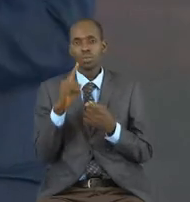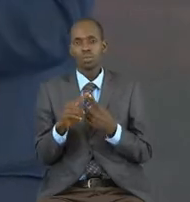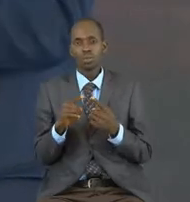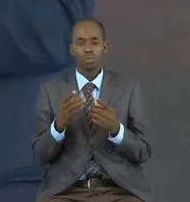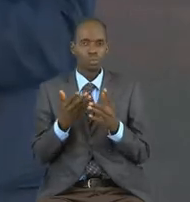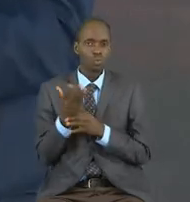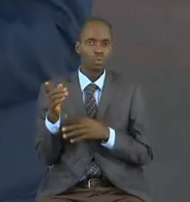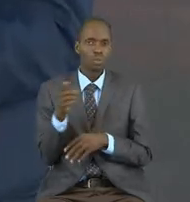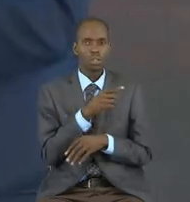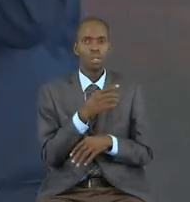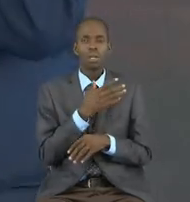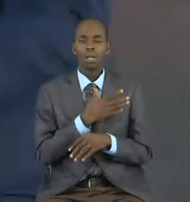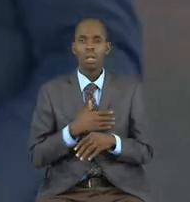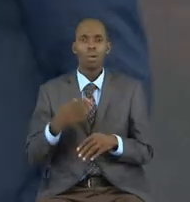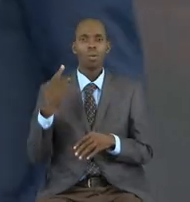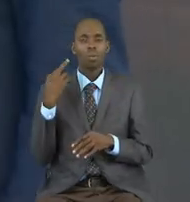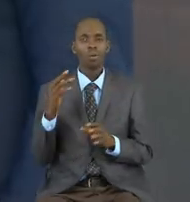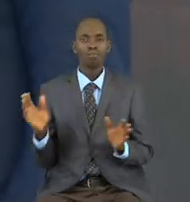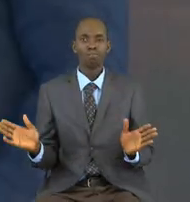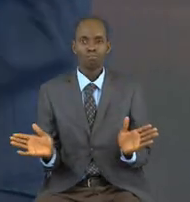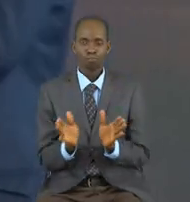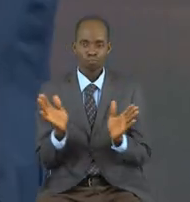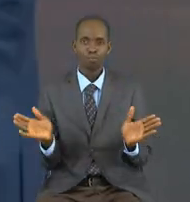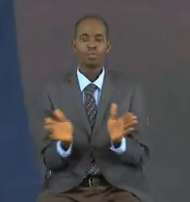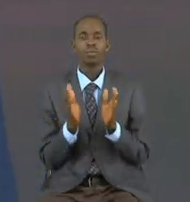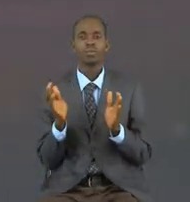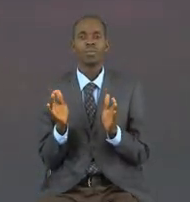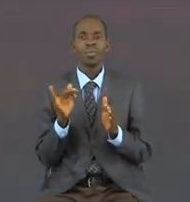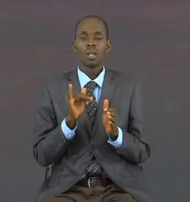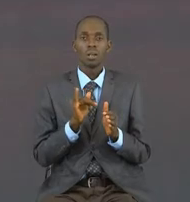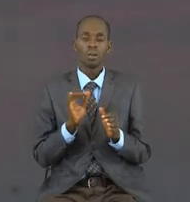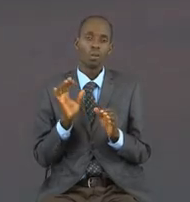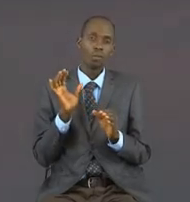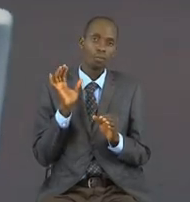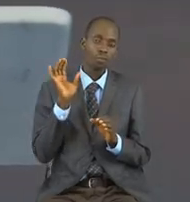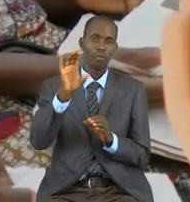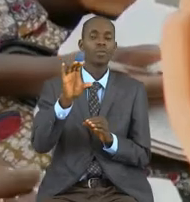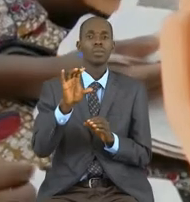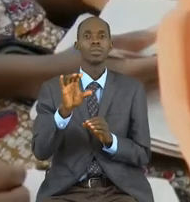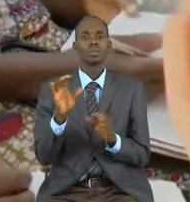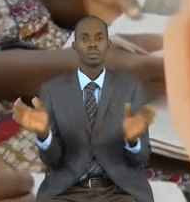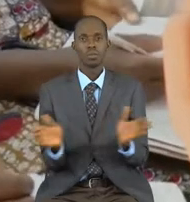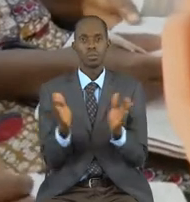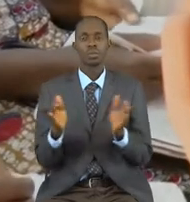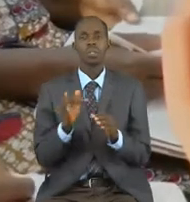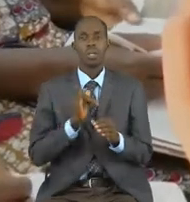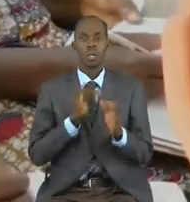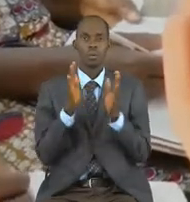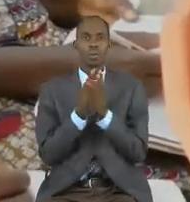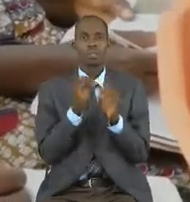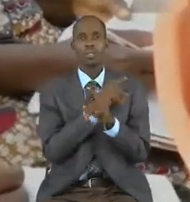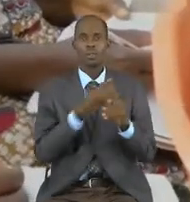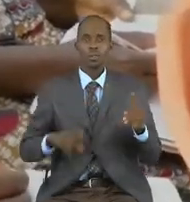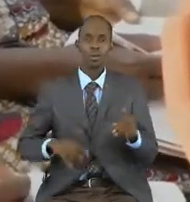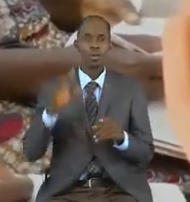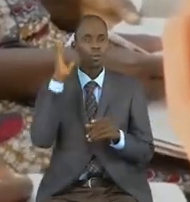was compelling persuasion. I pray the Lord will give us the word. Amen. Oh, you